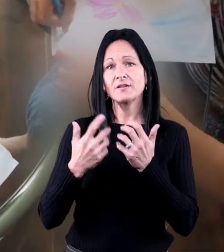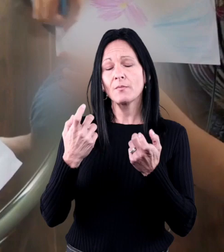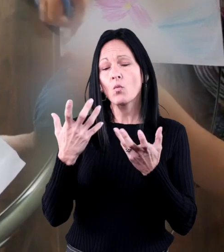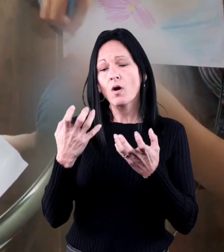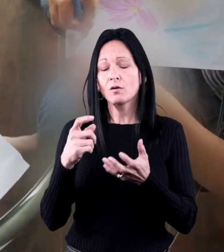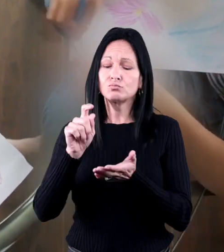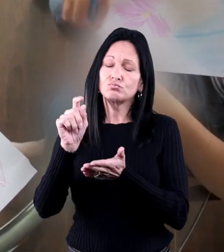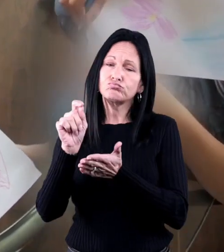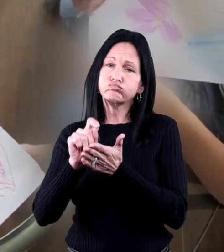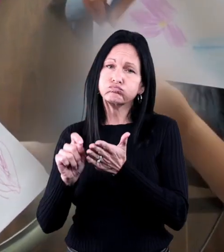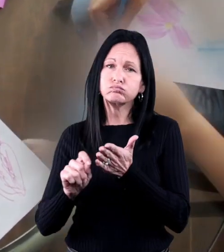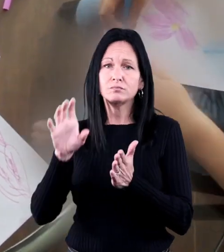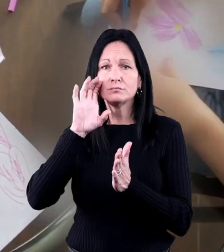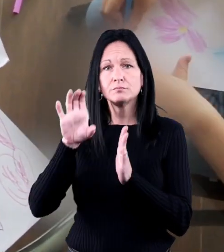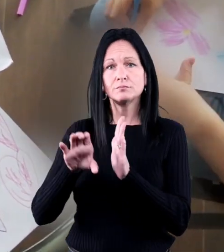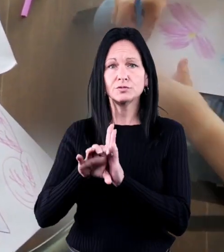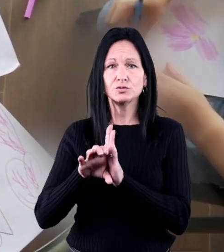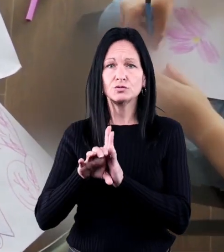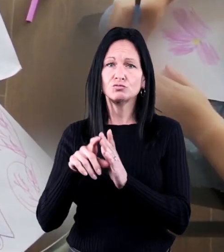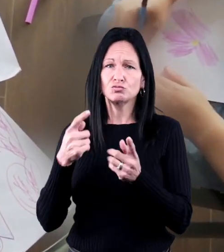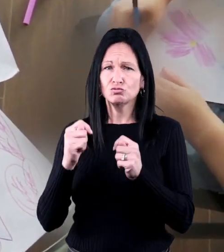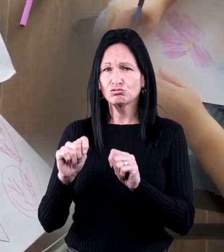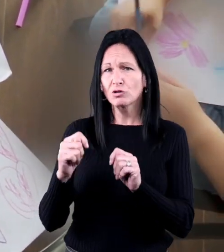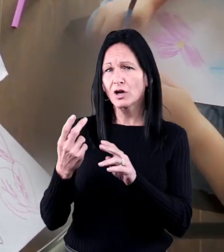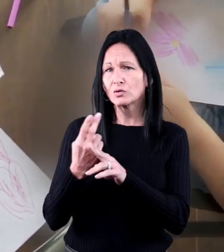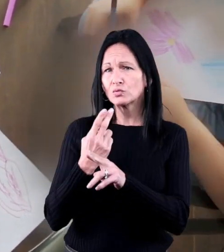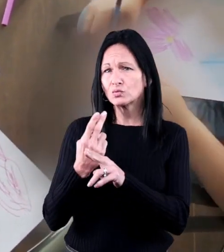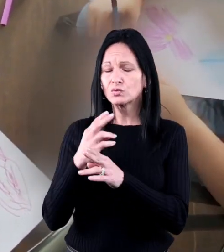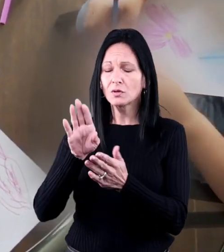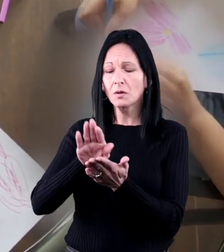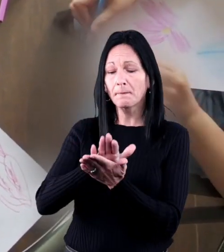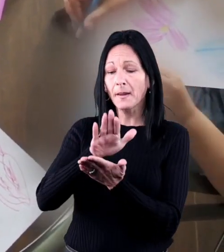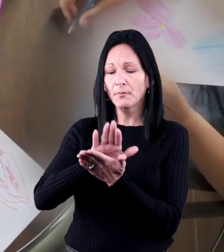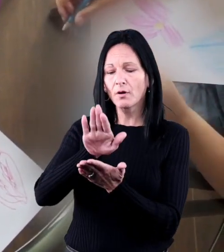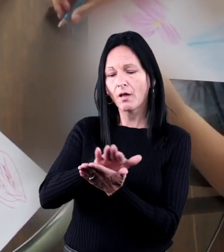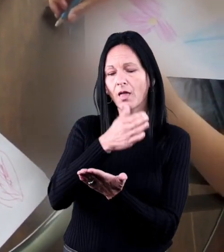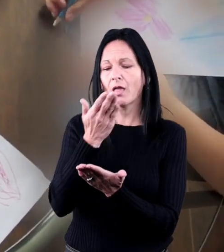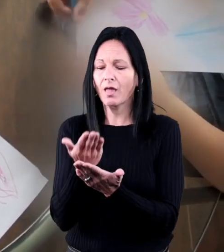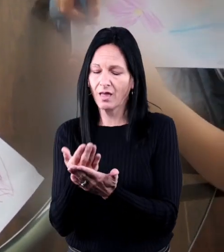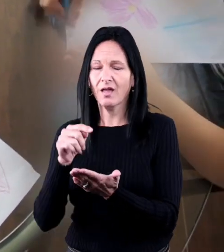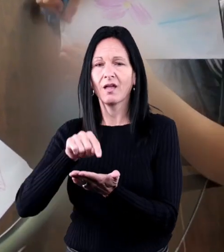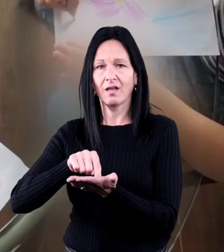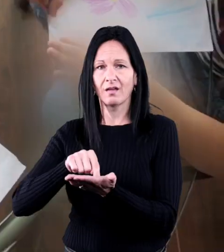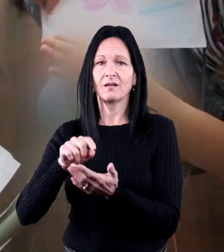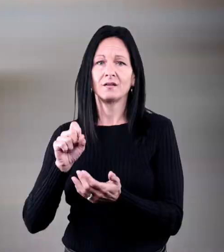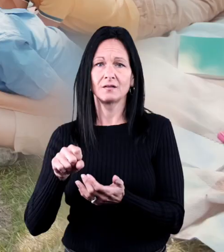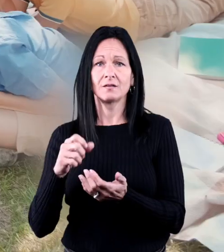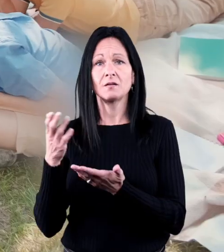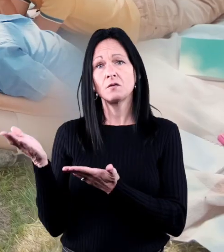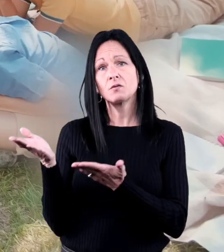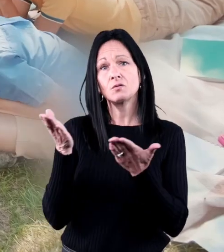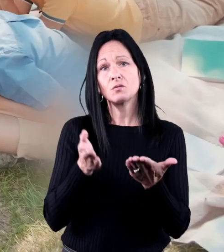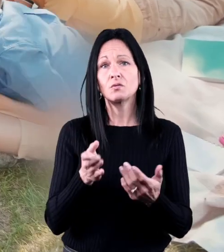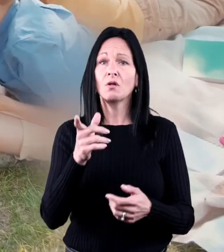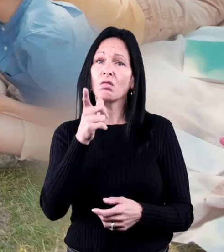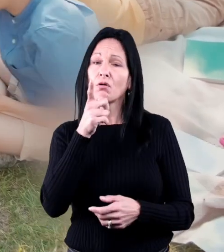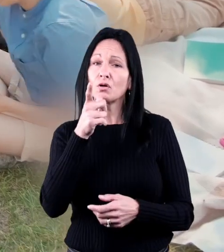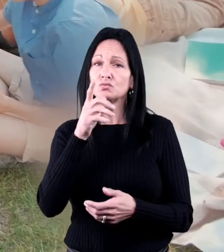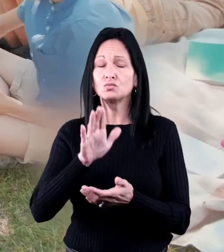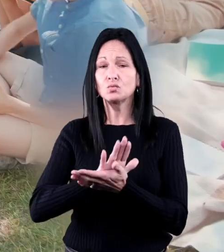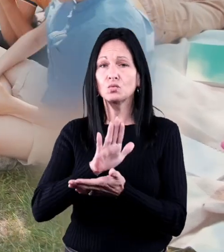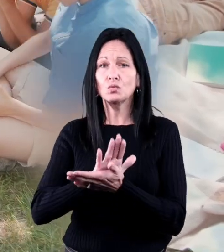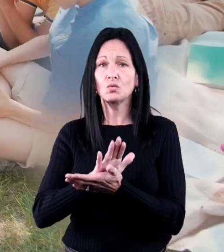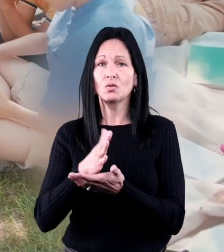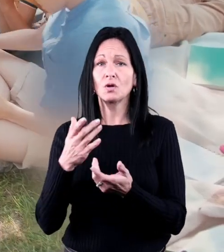paper every time you want to draw a picture, try using the back of an old piece of paper. If you bring home lunch to